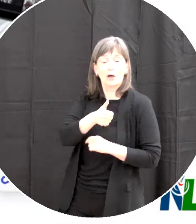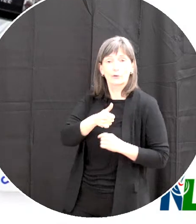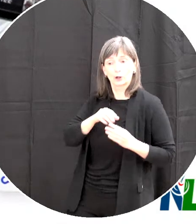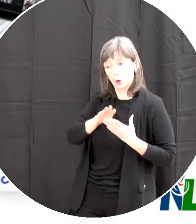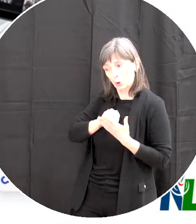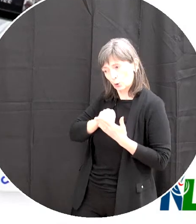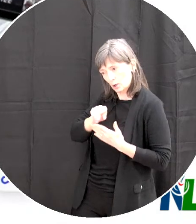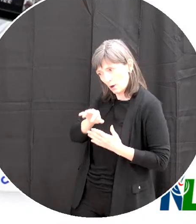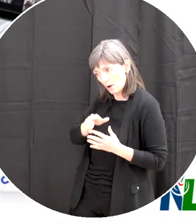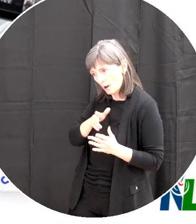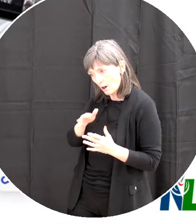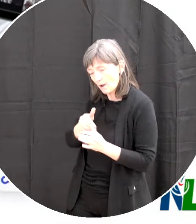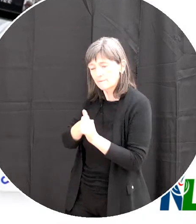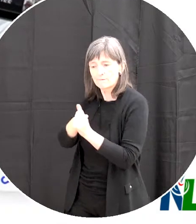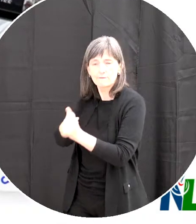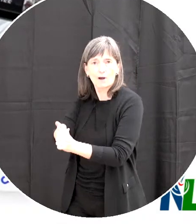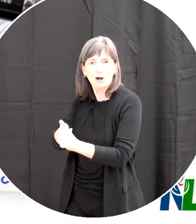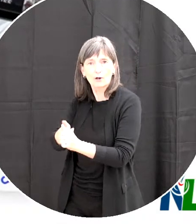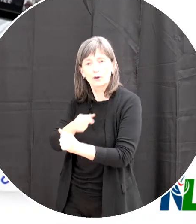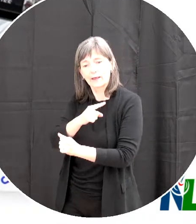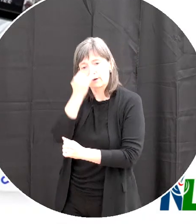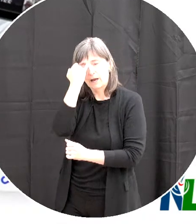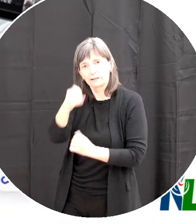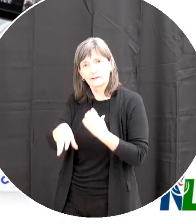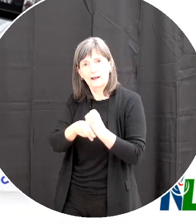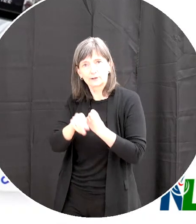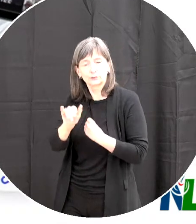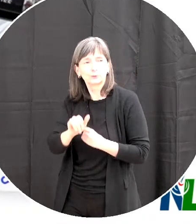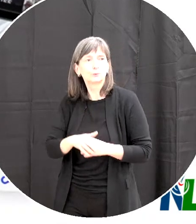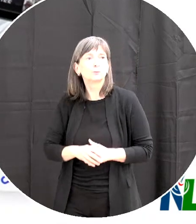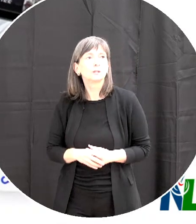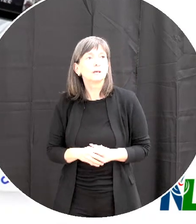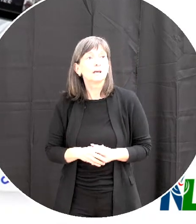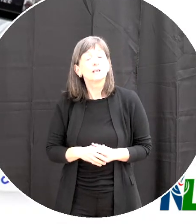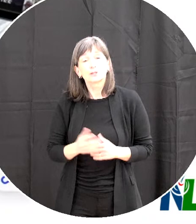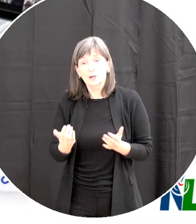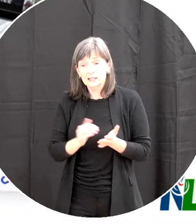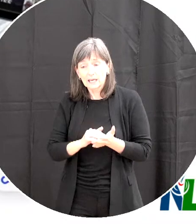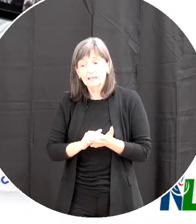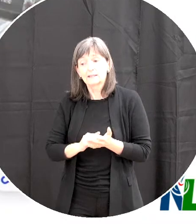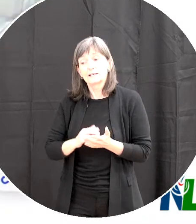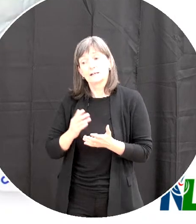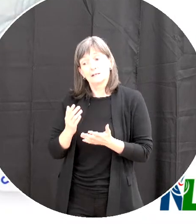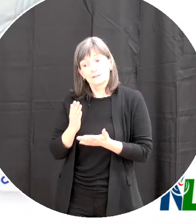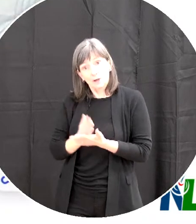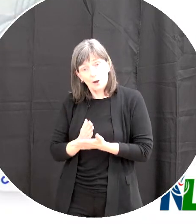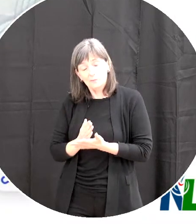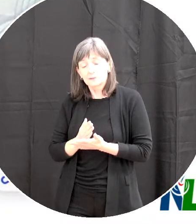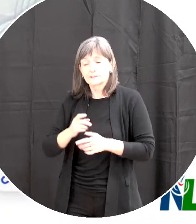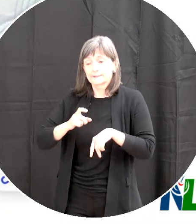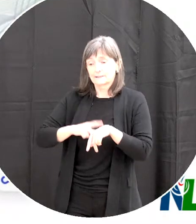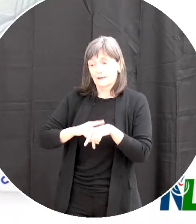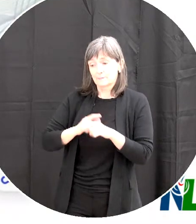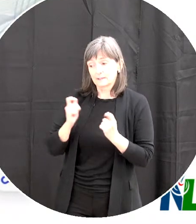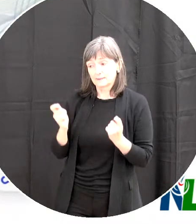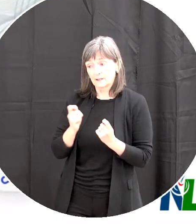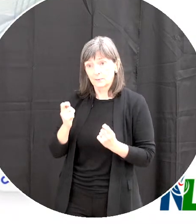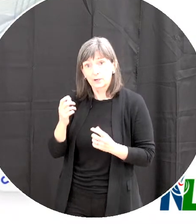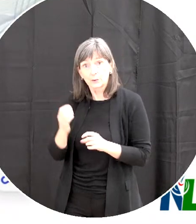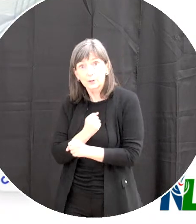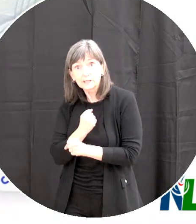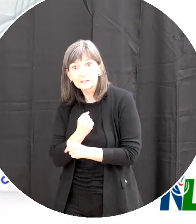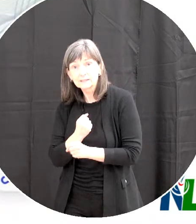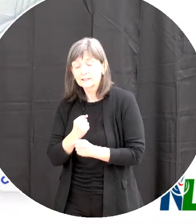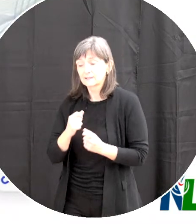to learn and lead, and taking time to celebrate their work has enabled us to keep our good at learning, good at